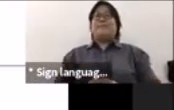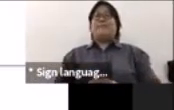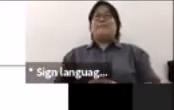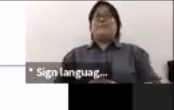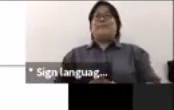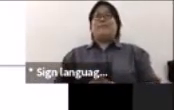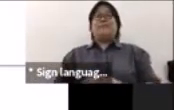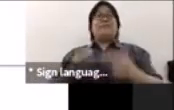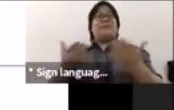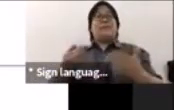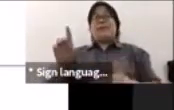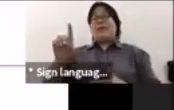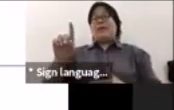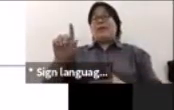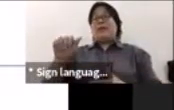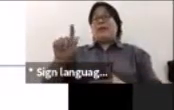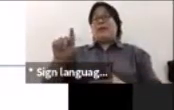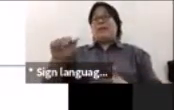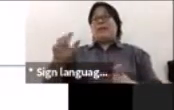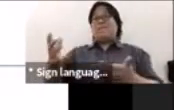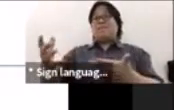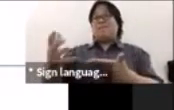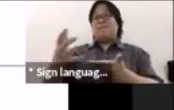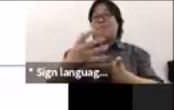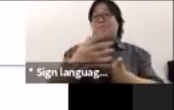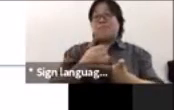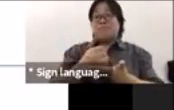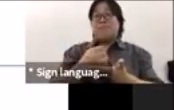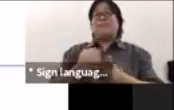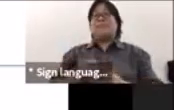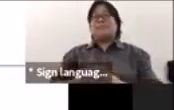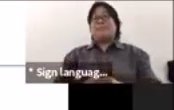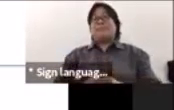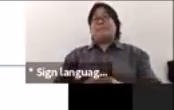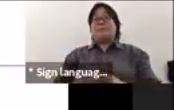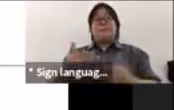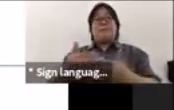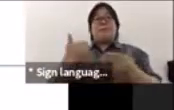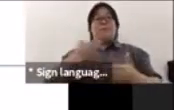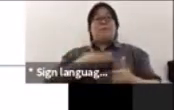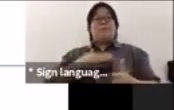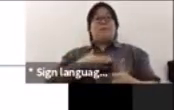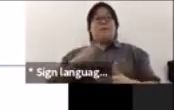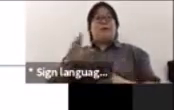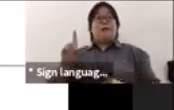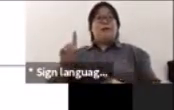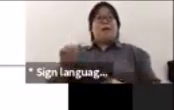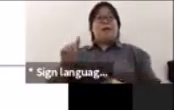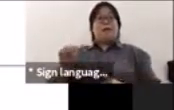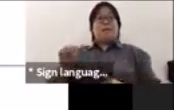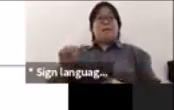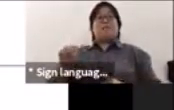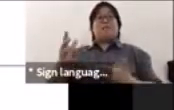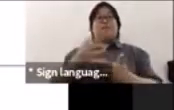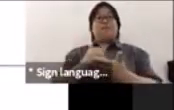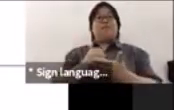So the data collection, prior to my data collection, I take the trip